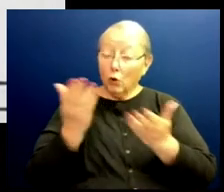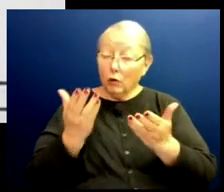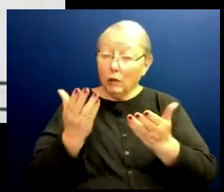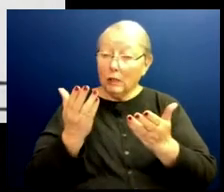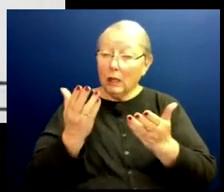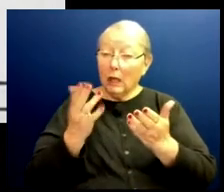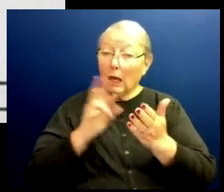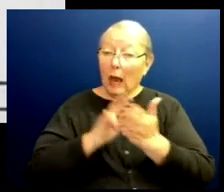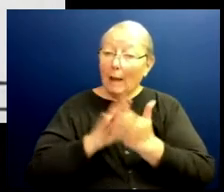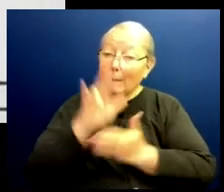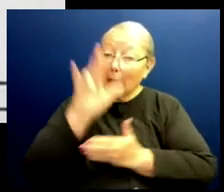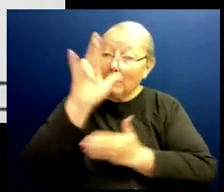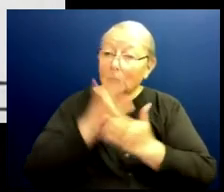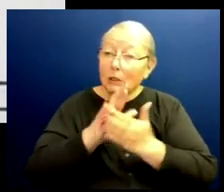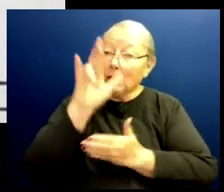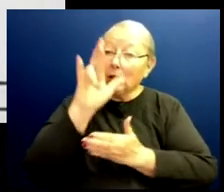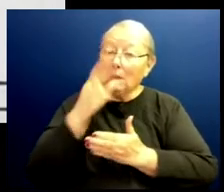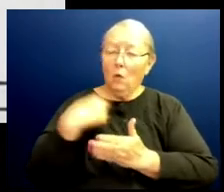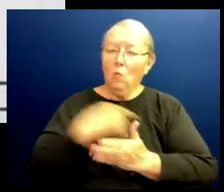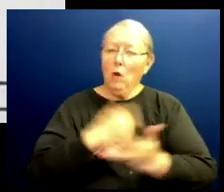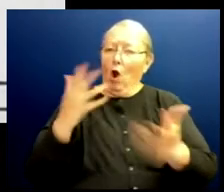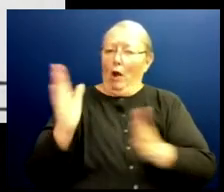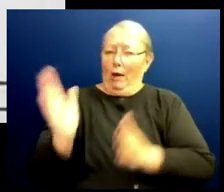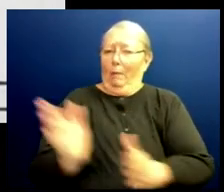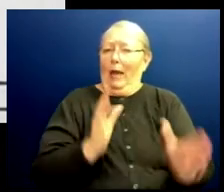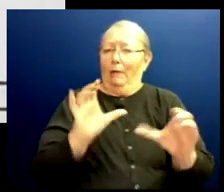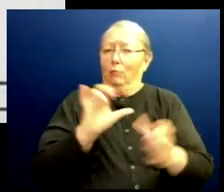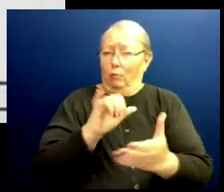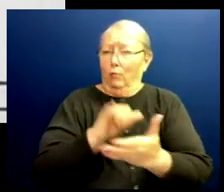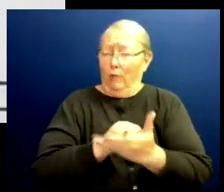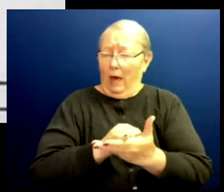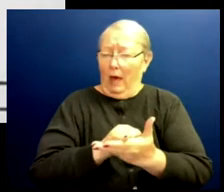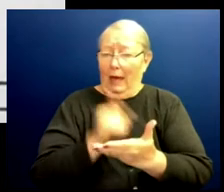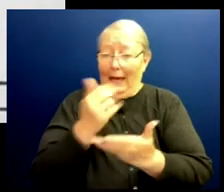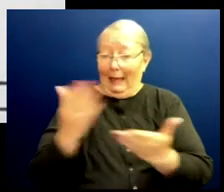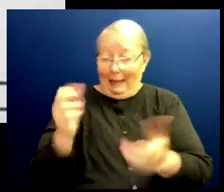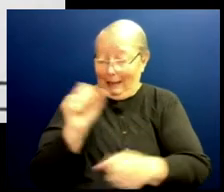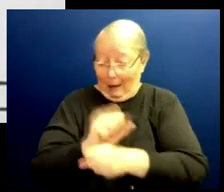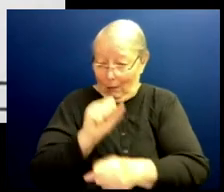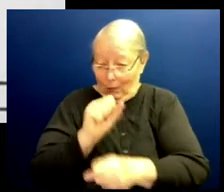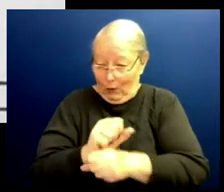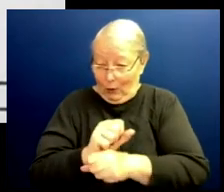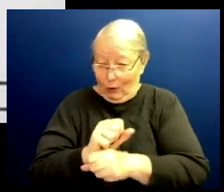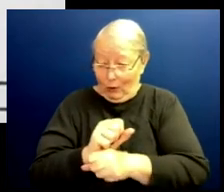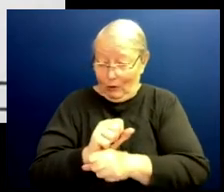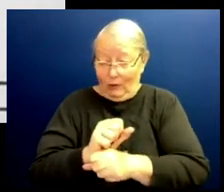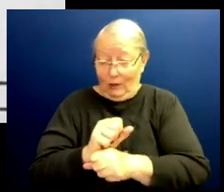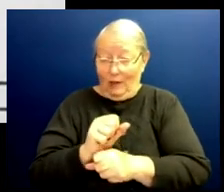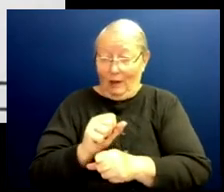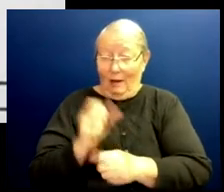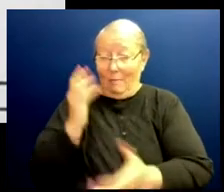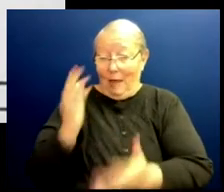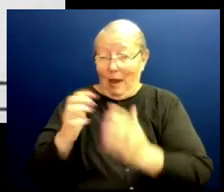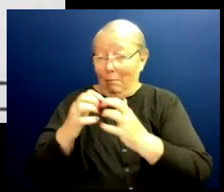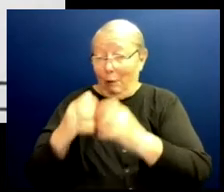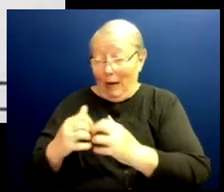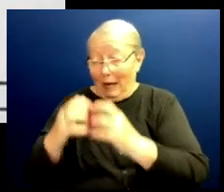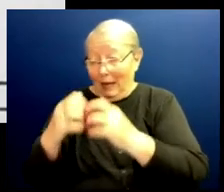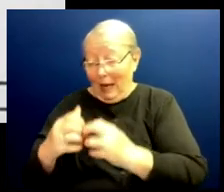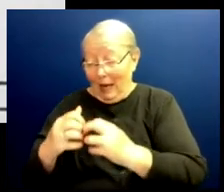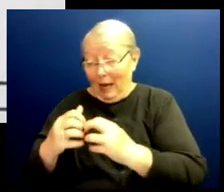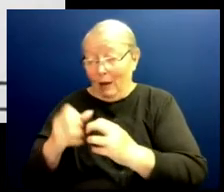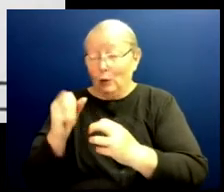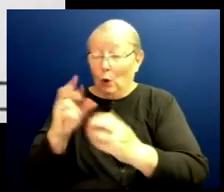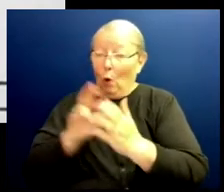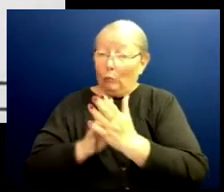the telescope, because after all, anything that works has moving parts and electronics will